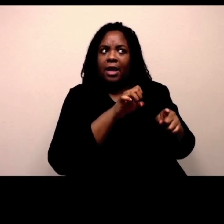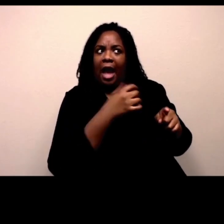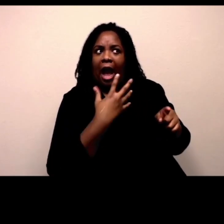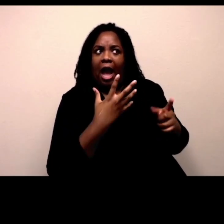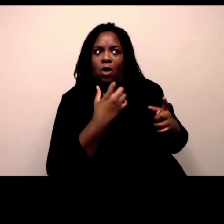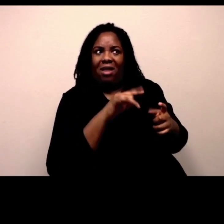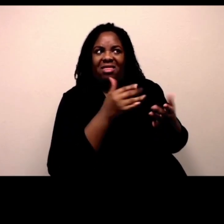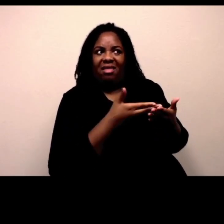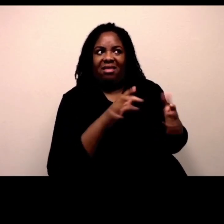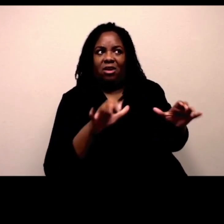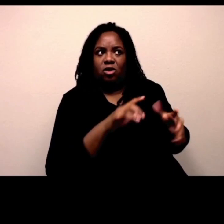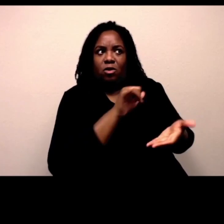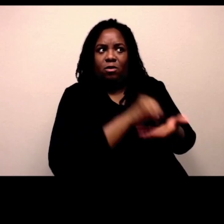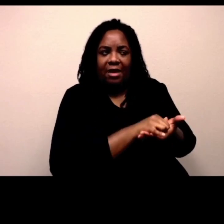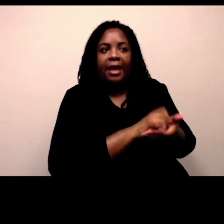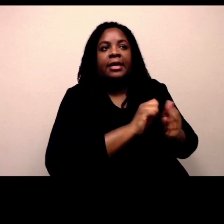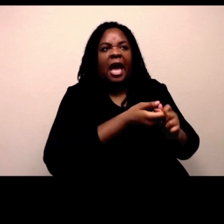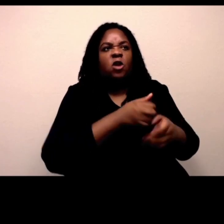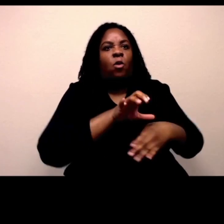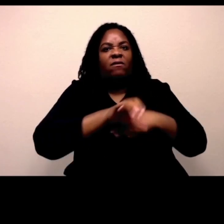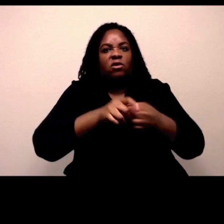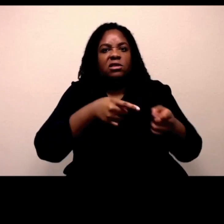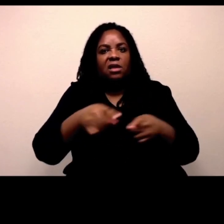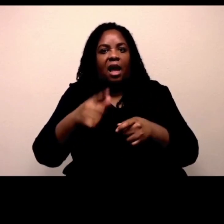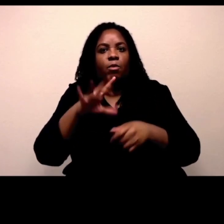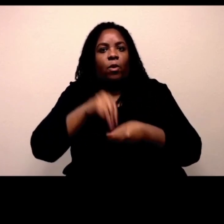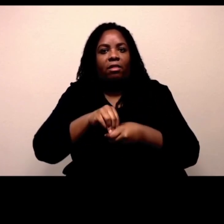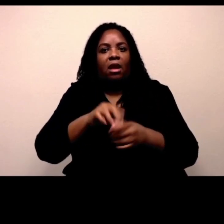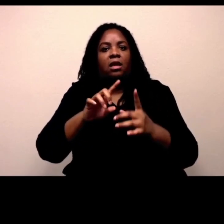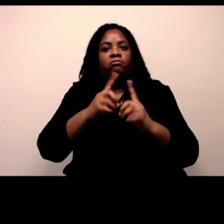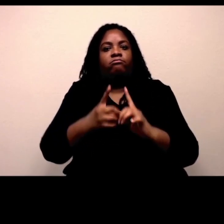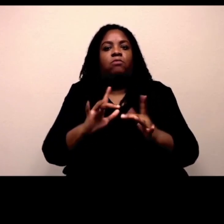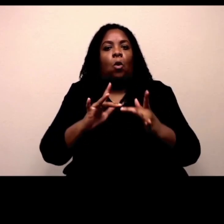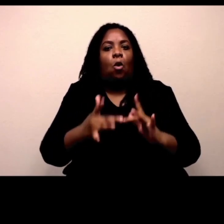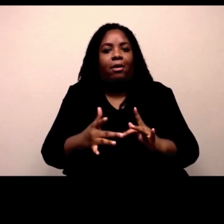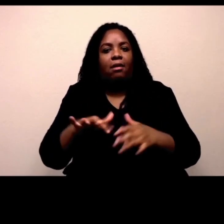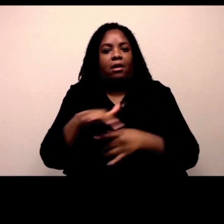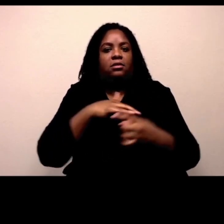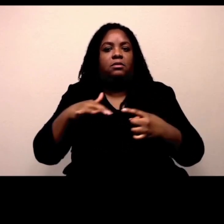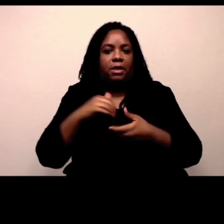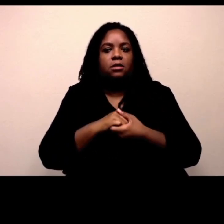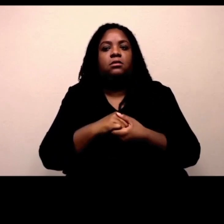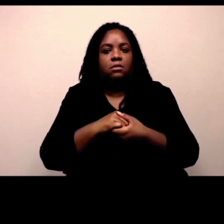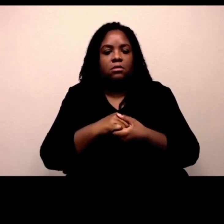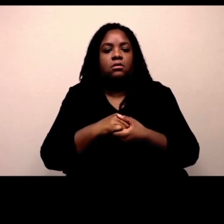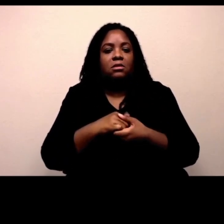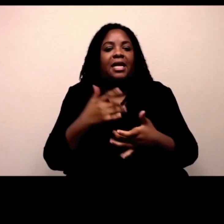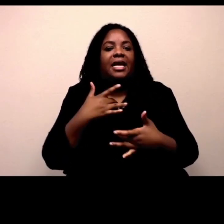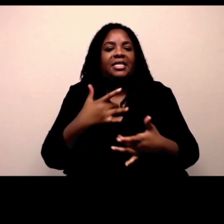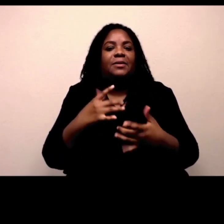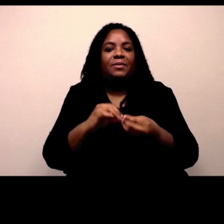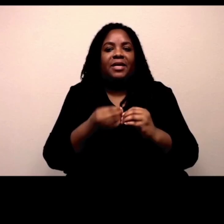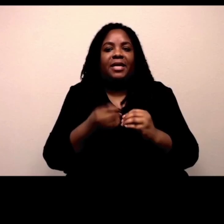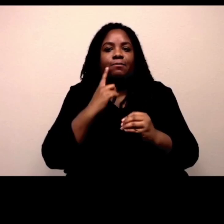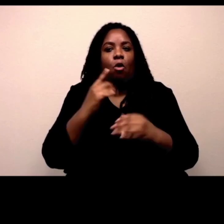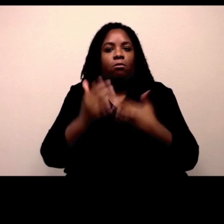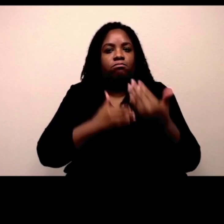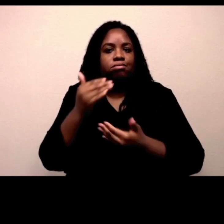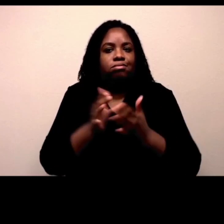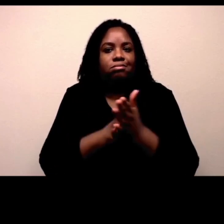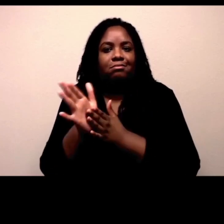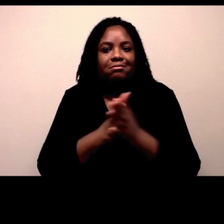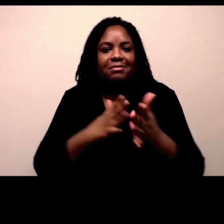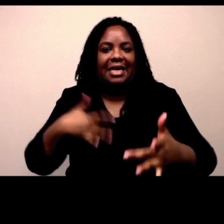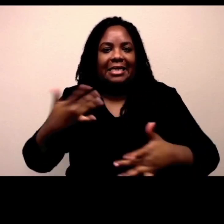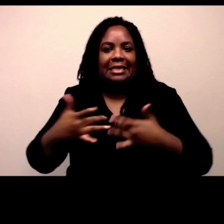a digital space? And that's just how I sell code. and that tends to get a bit more traction. So